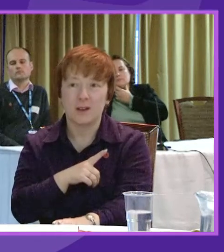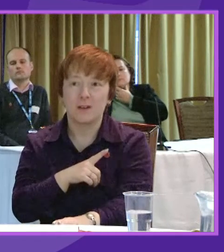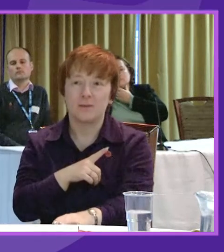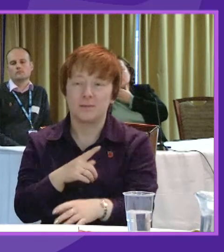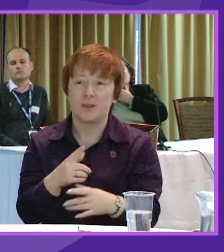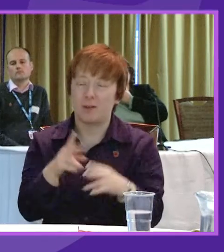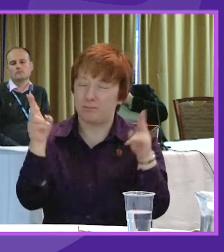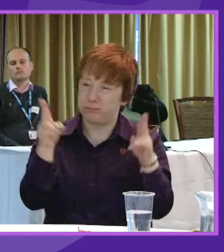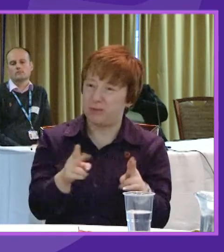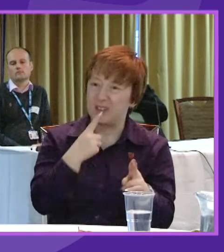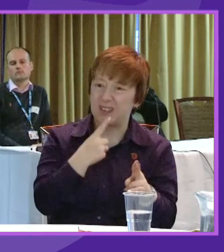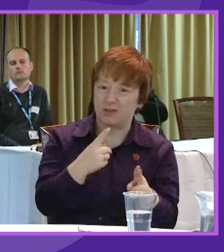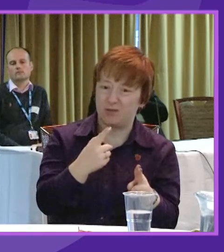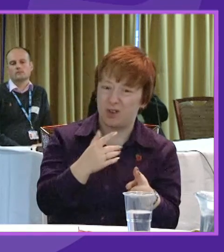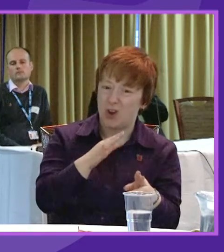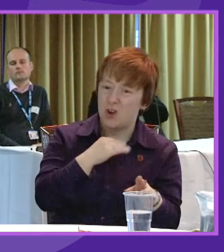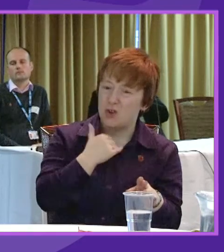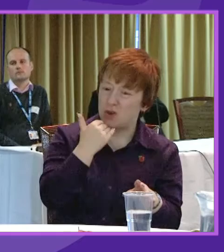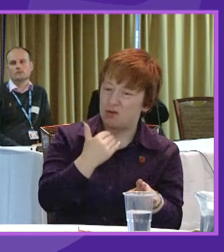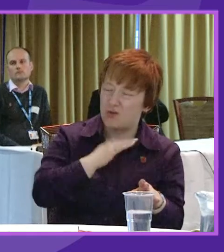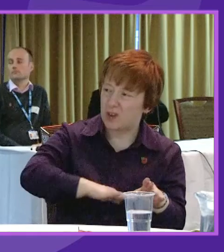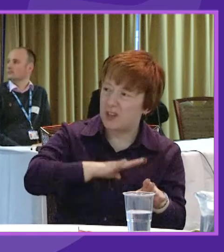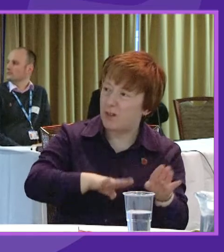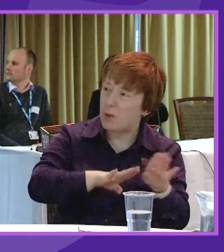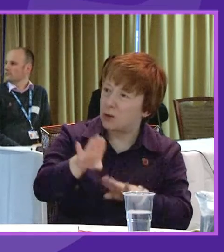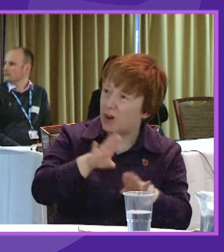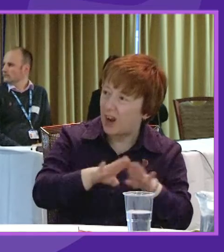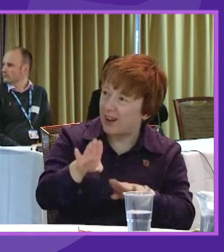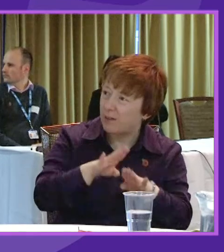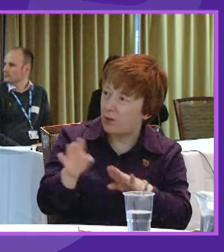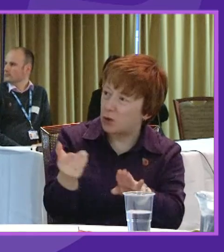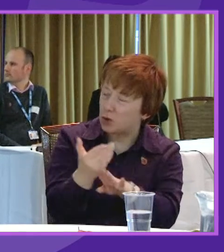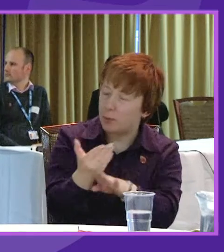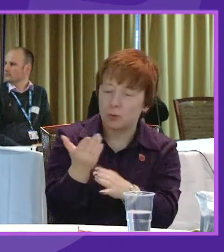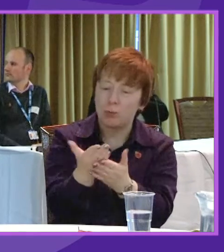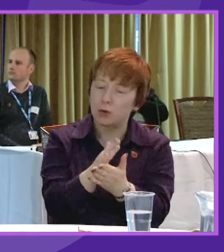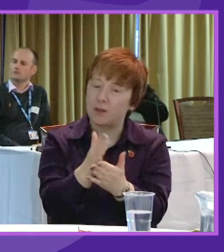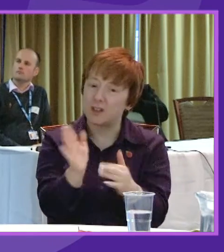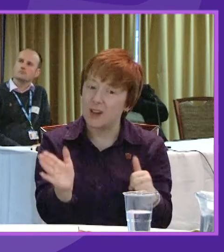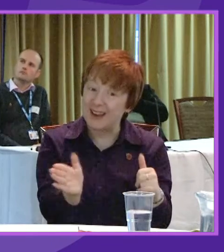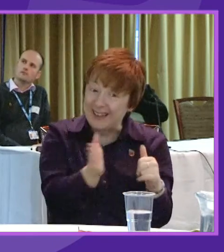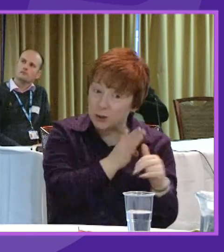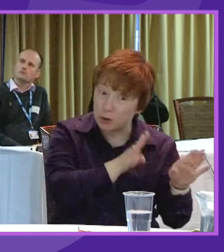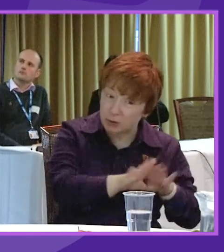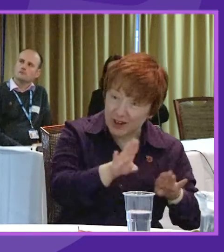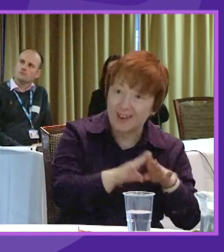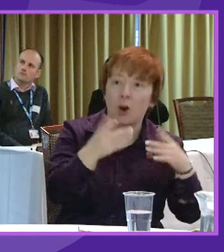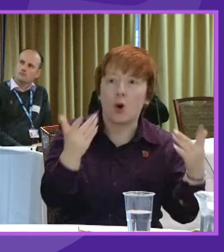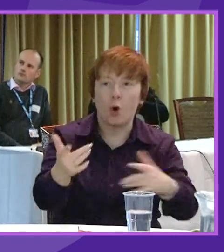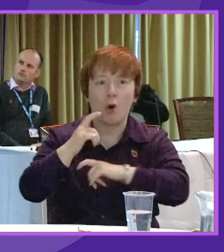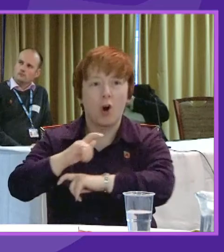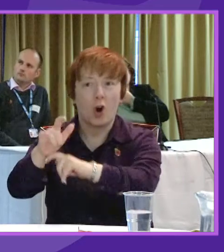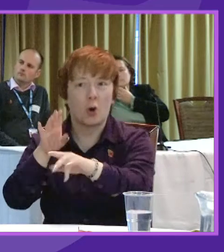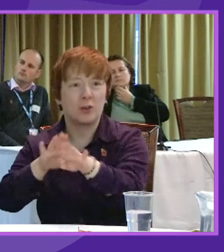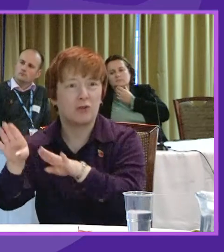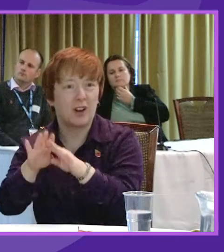to do the job. It's not clear if that's in relation to the initial training they receive as a PWP or ongoing training,